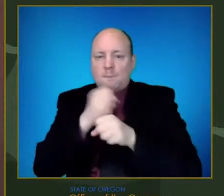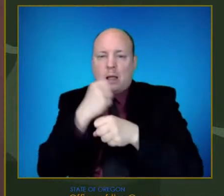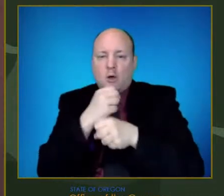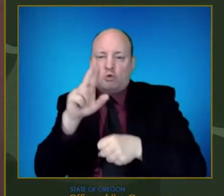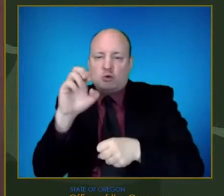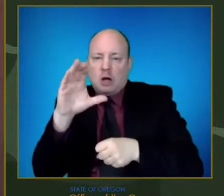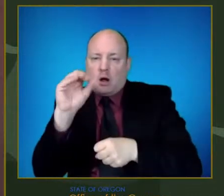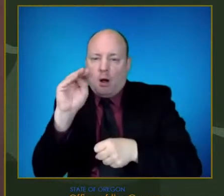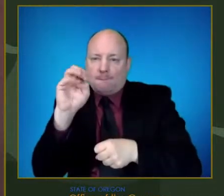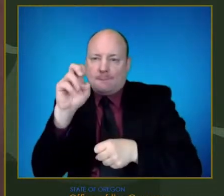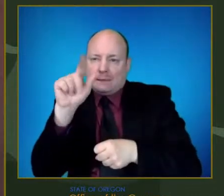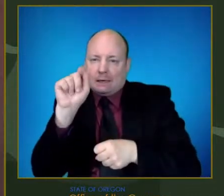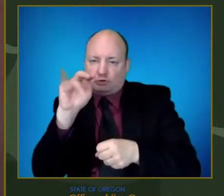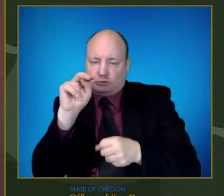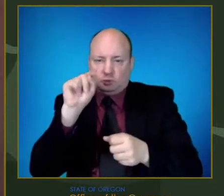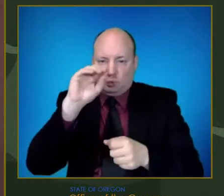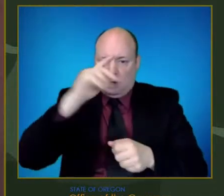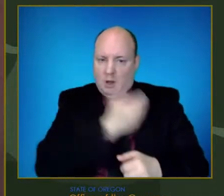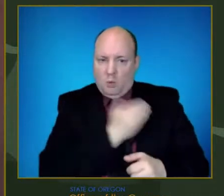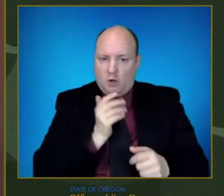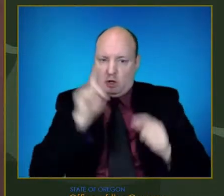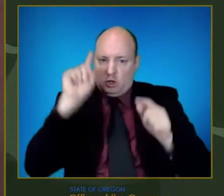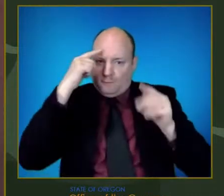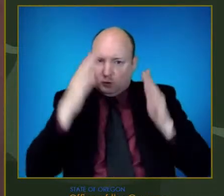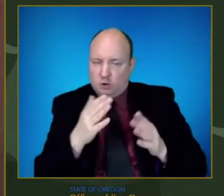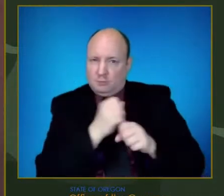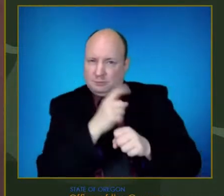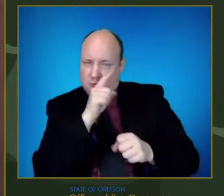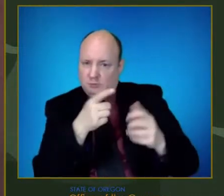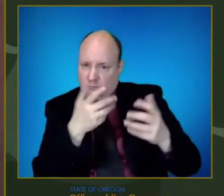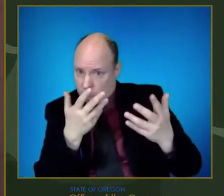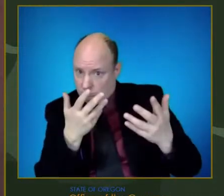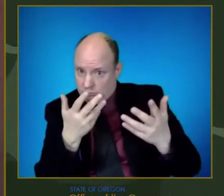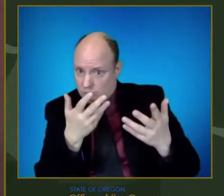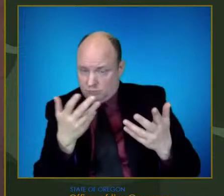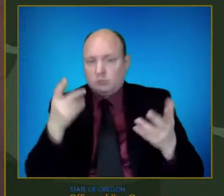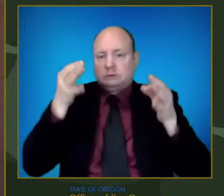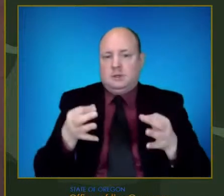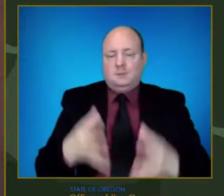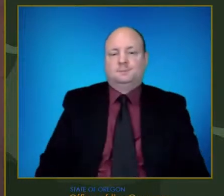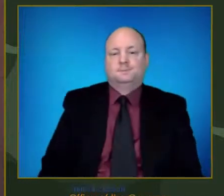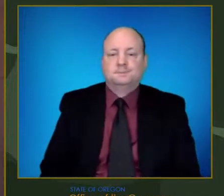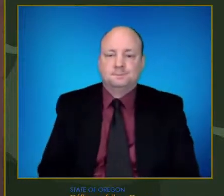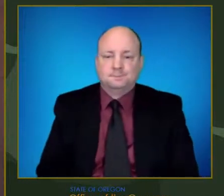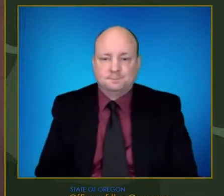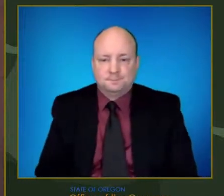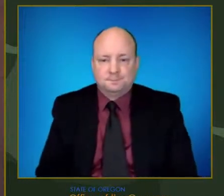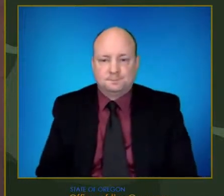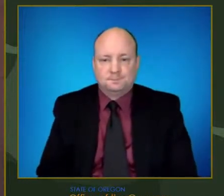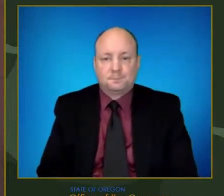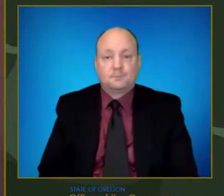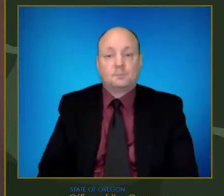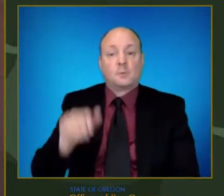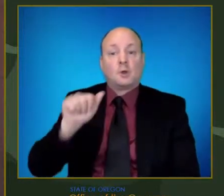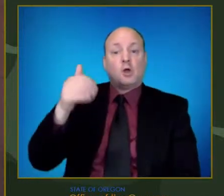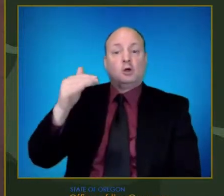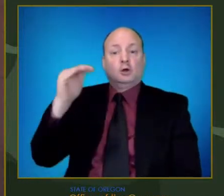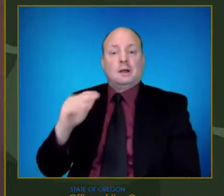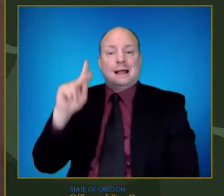Thanks, Gary. We'll go next to Genevieve Riom with K2. Go ahead, Genevieve.